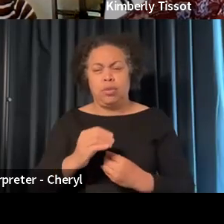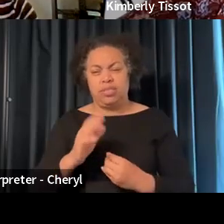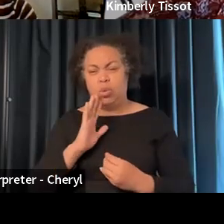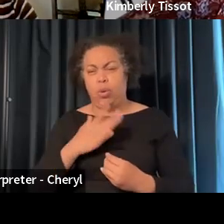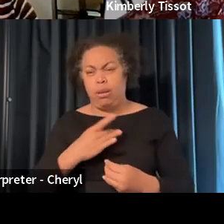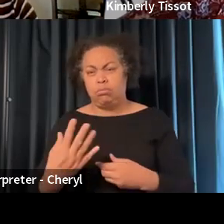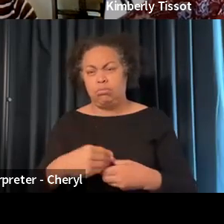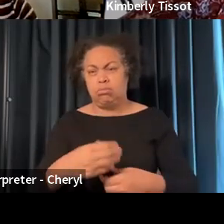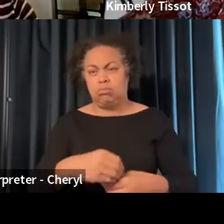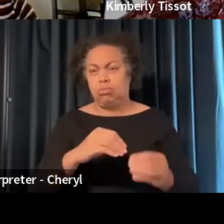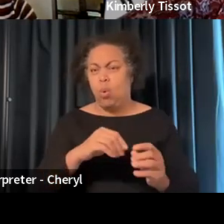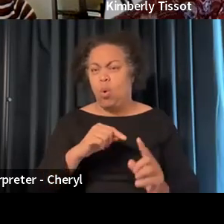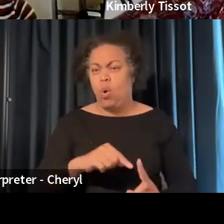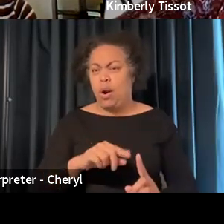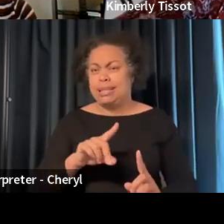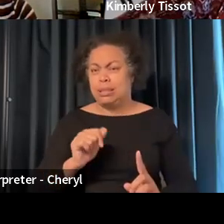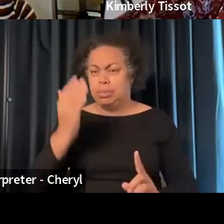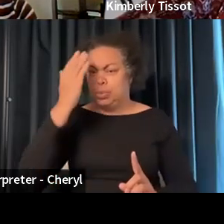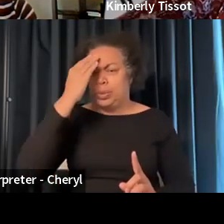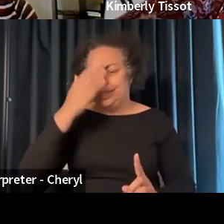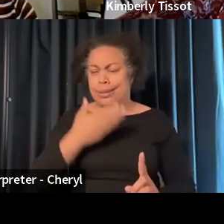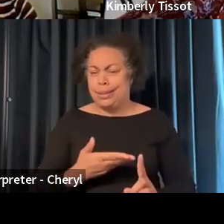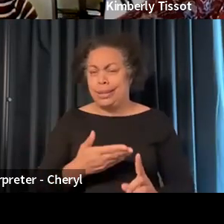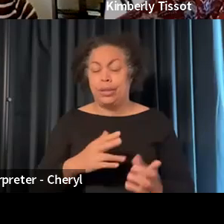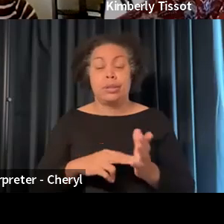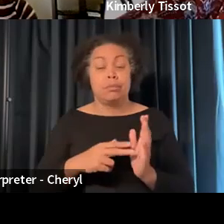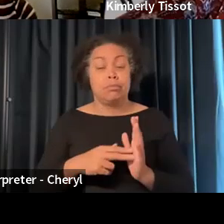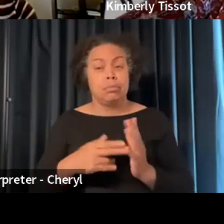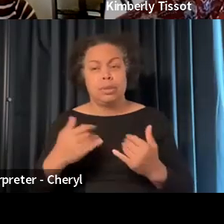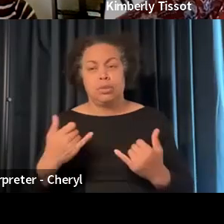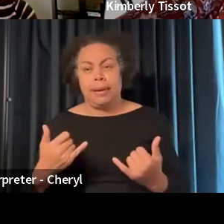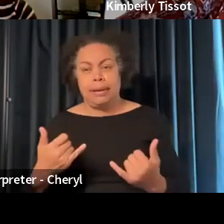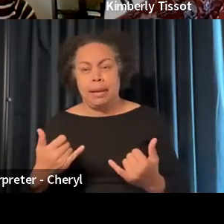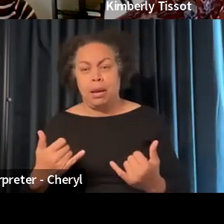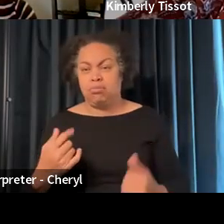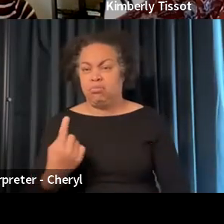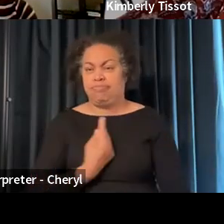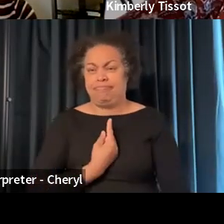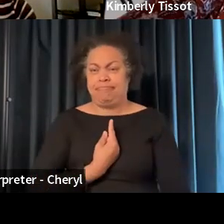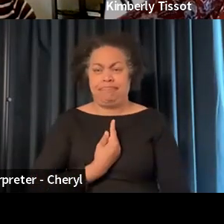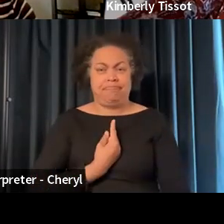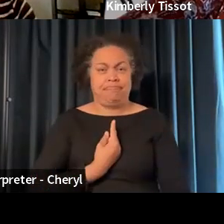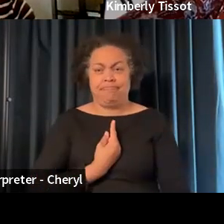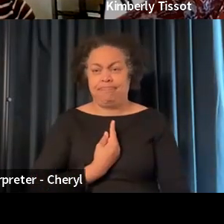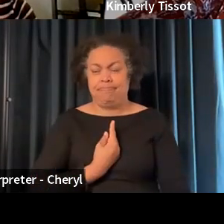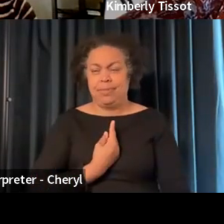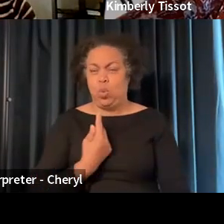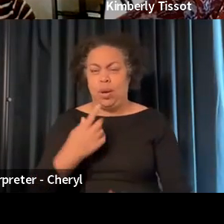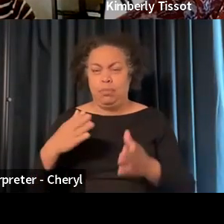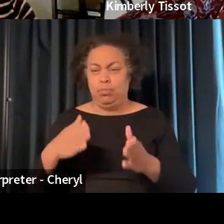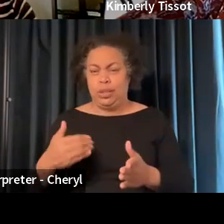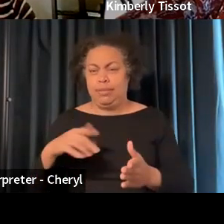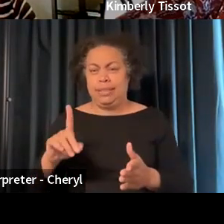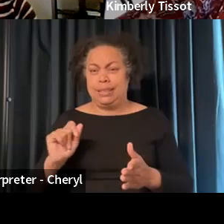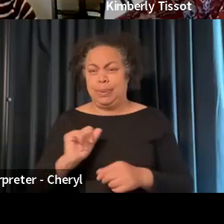And so like what that means is like right now, I'm the only person with a disability working there, and